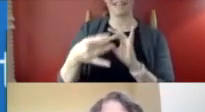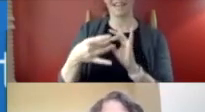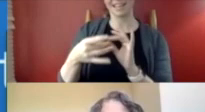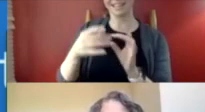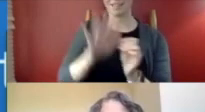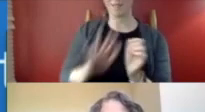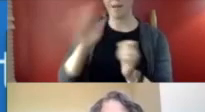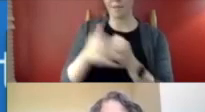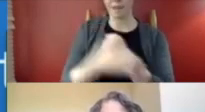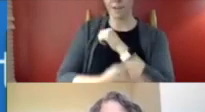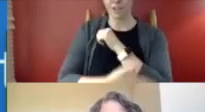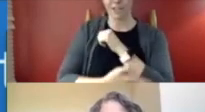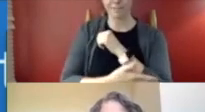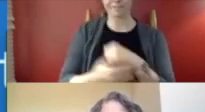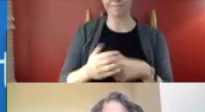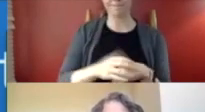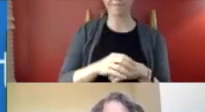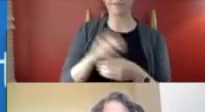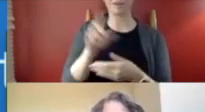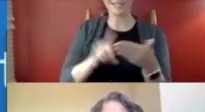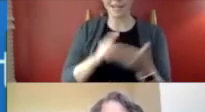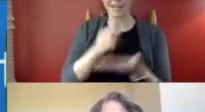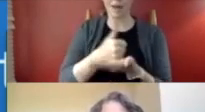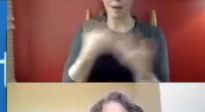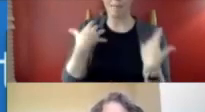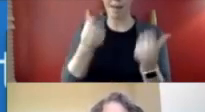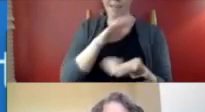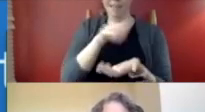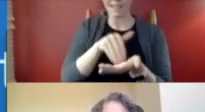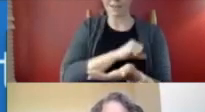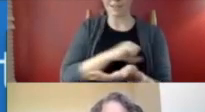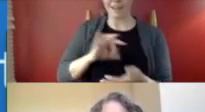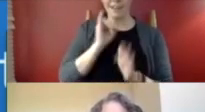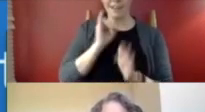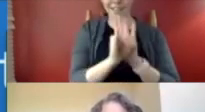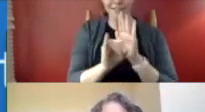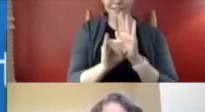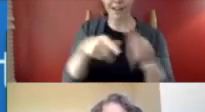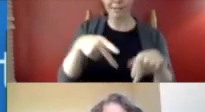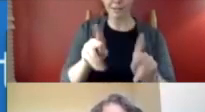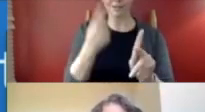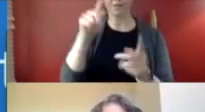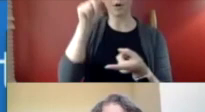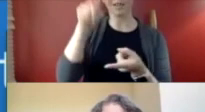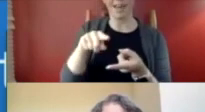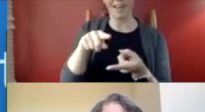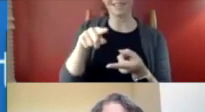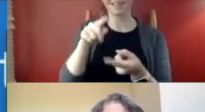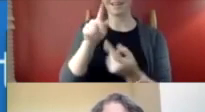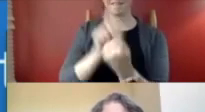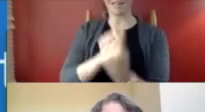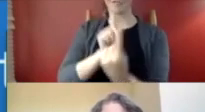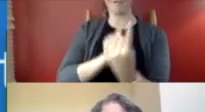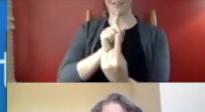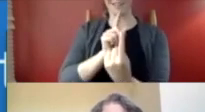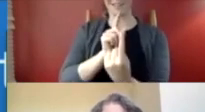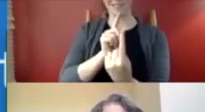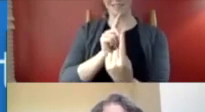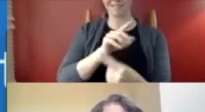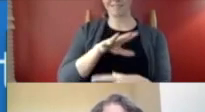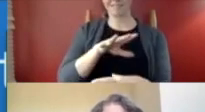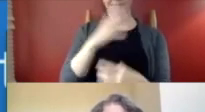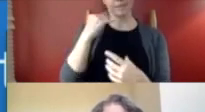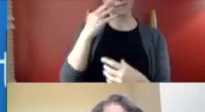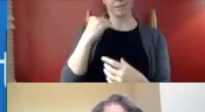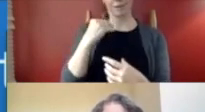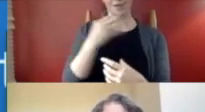help health center staff identify opportunities to minimize face-to-face patient encounters and the time each patient spends at the health